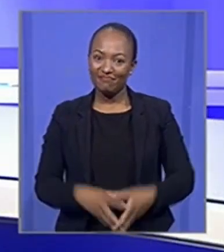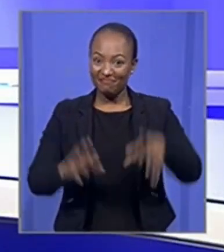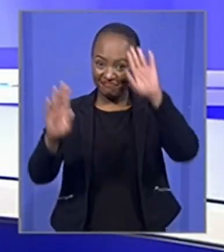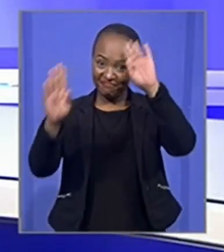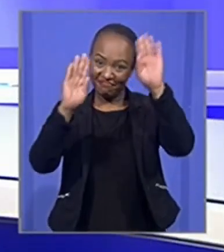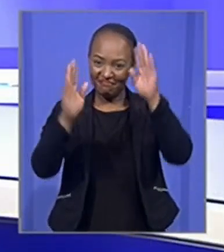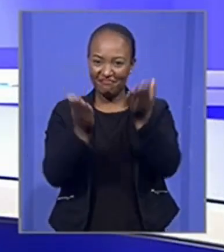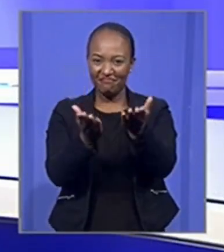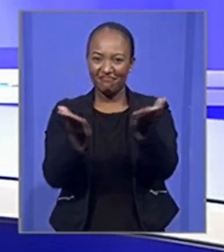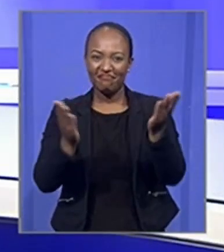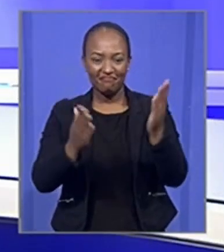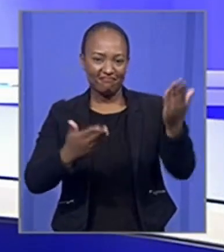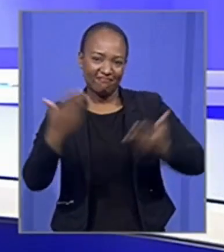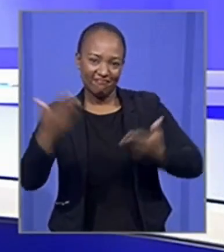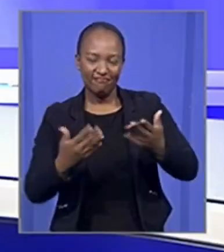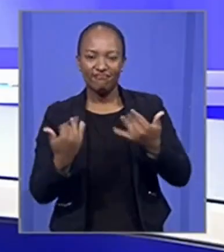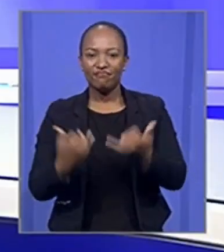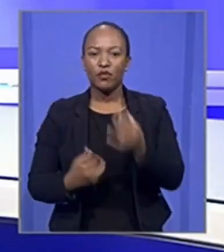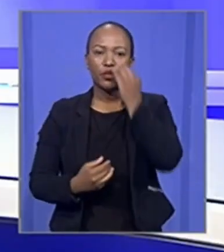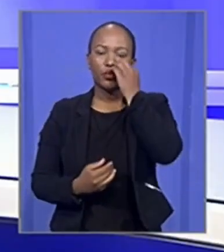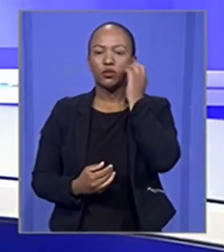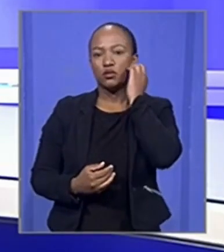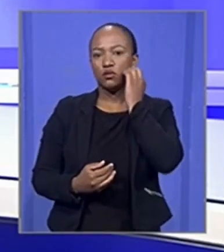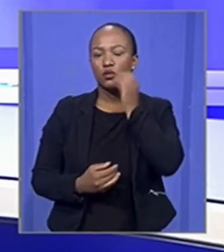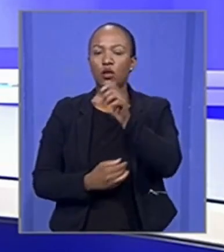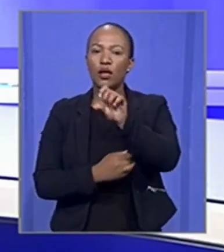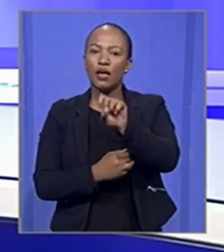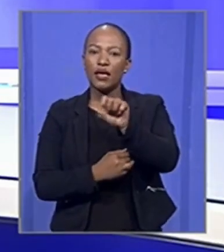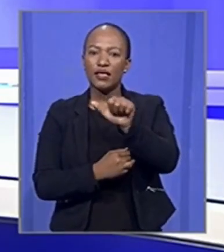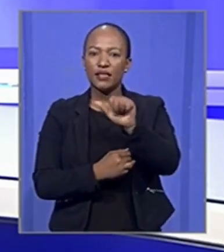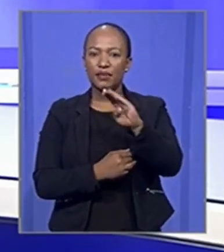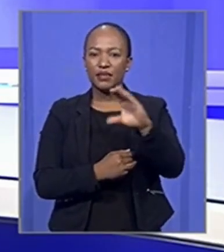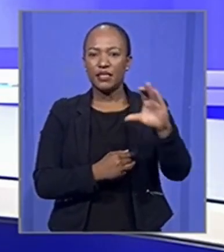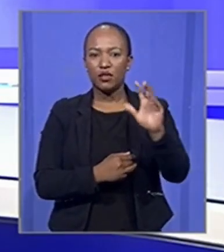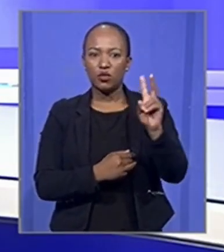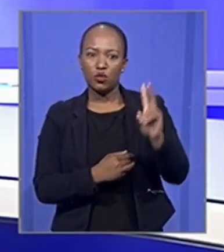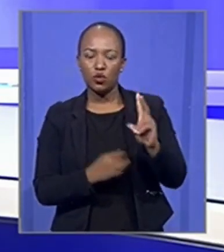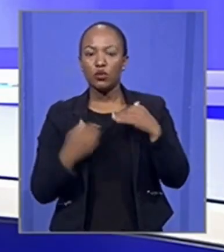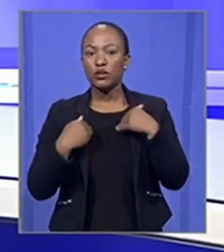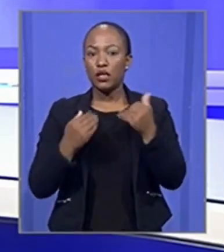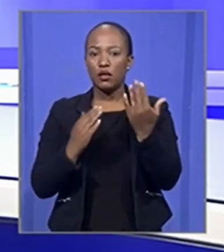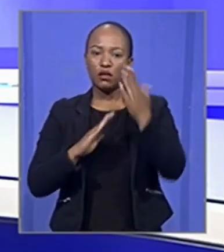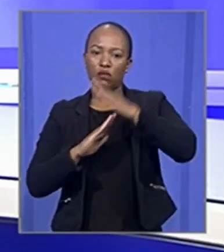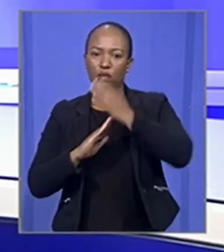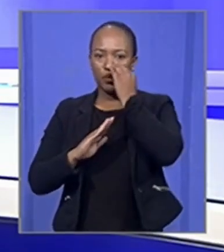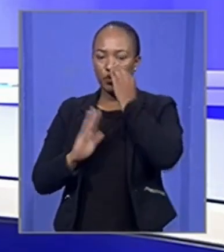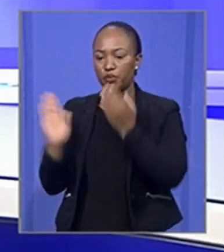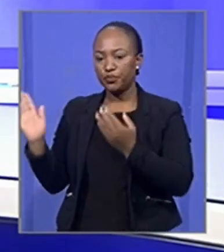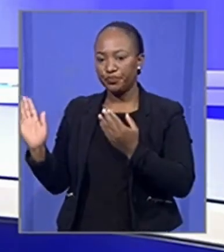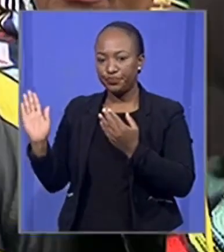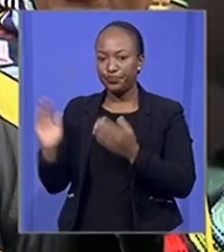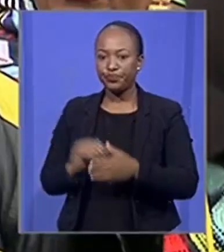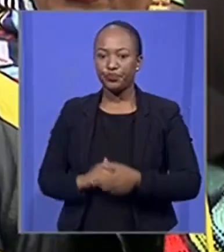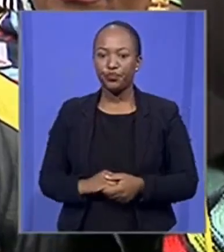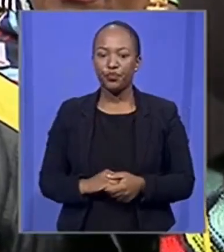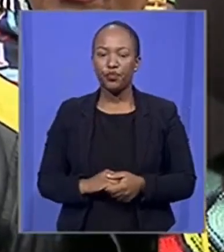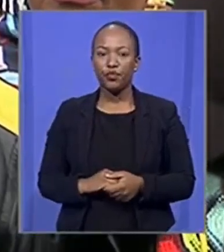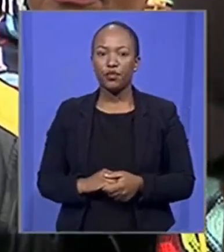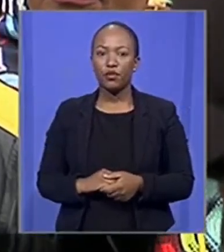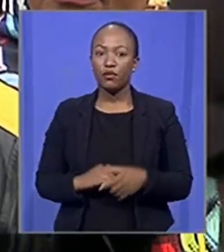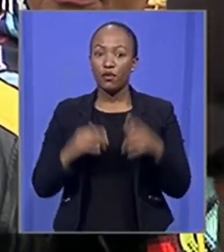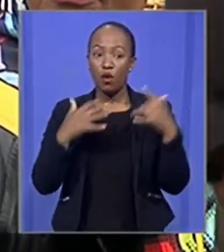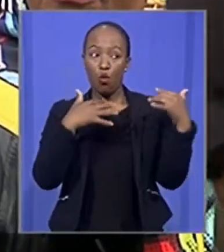Dumelang baheso la moetswe kgasong ena ya ditaba tsa Sesotho ho SABC2 empa ha re qale ka dihlooho tsa tsona. The war